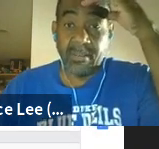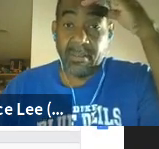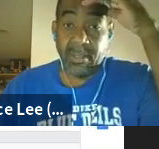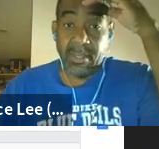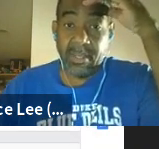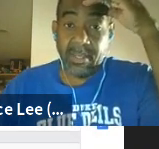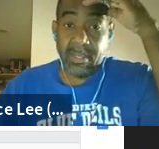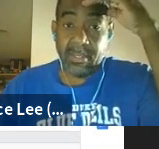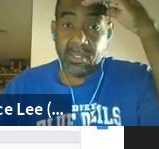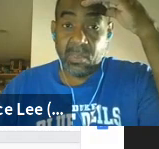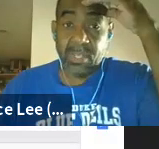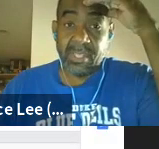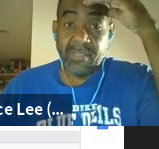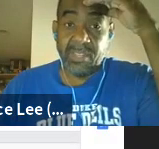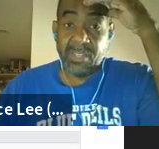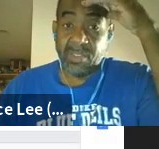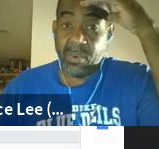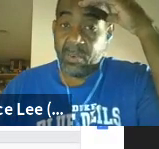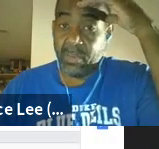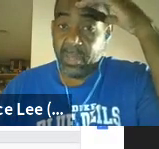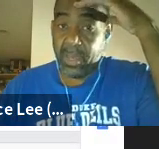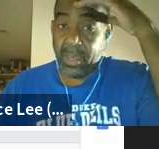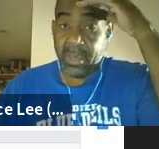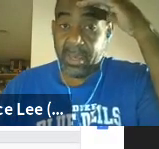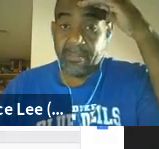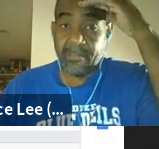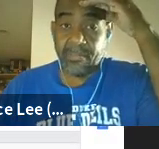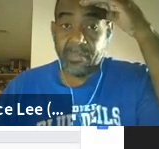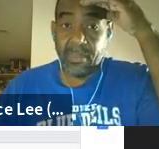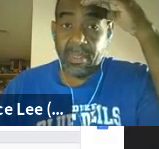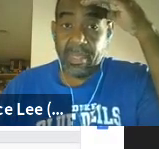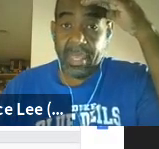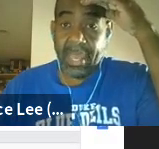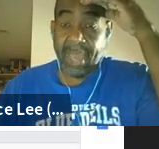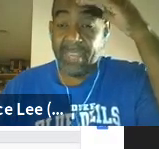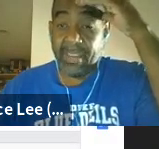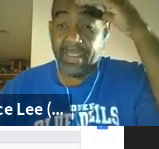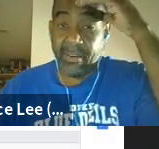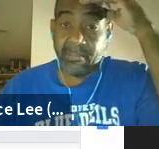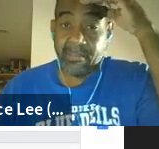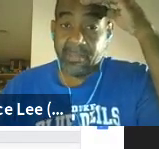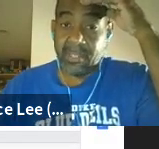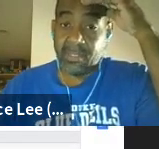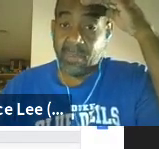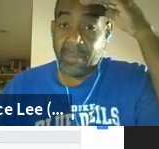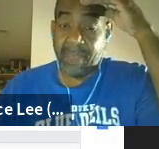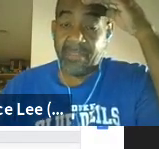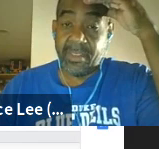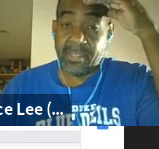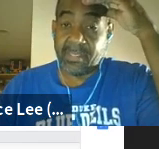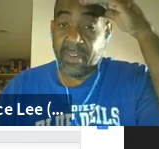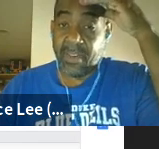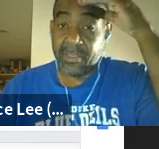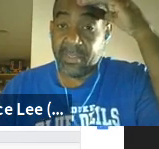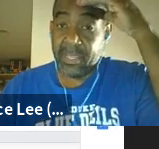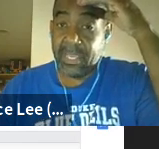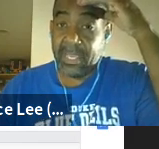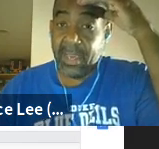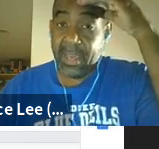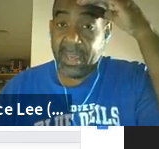son that's 27 years old, and I fear, this is one of my fears as a